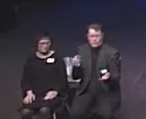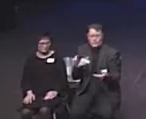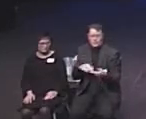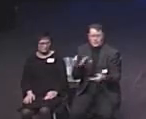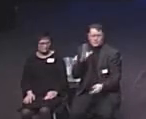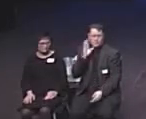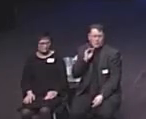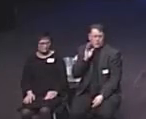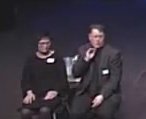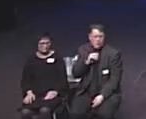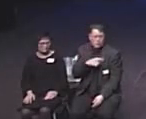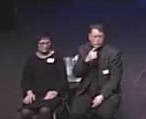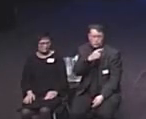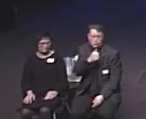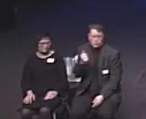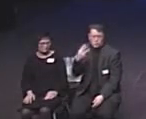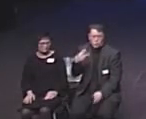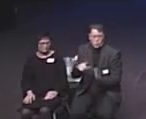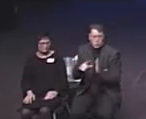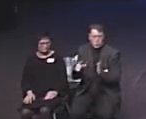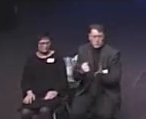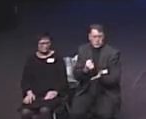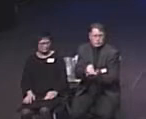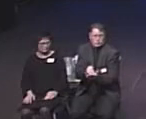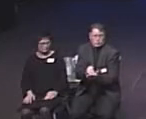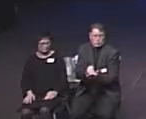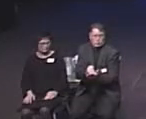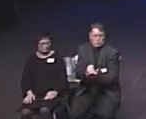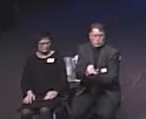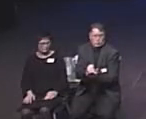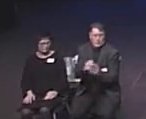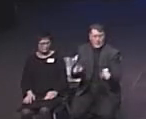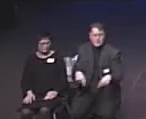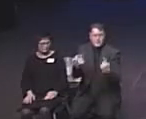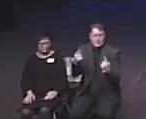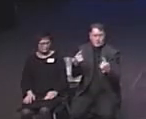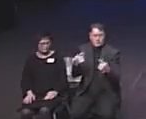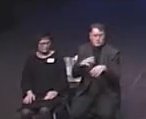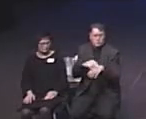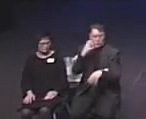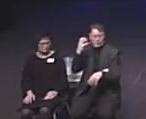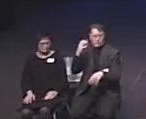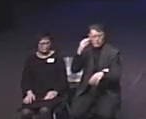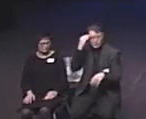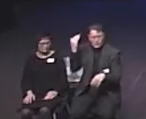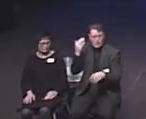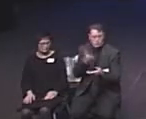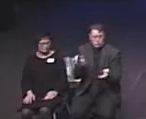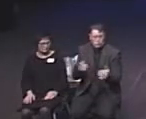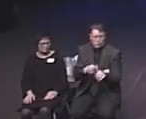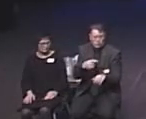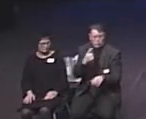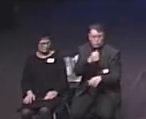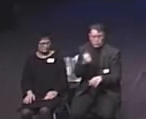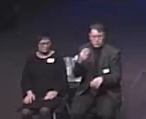was started in the 30s, but as the first science and technology museum in Stockholm. But then later on,